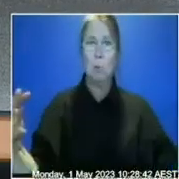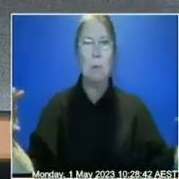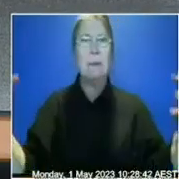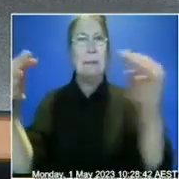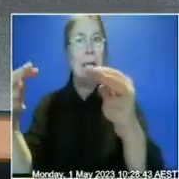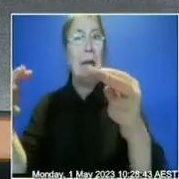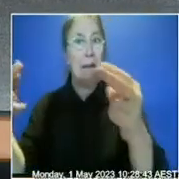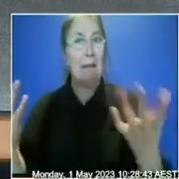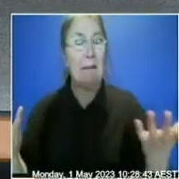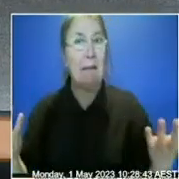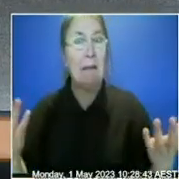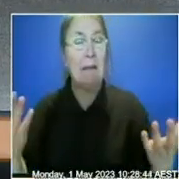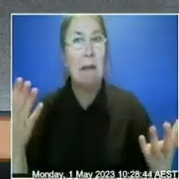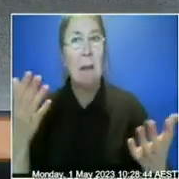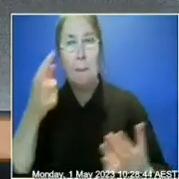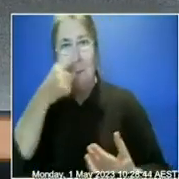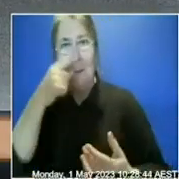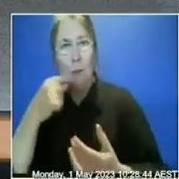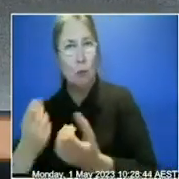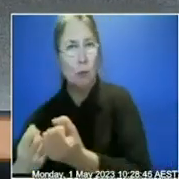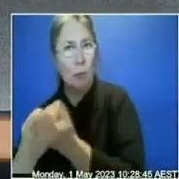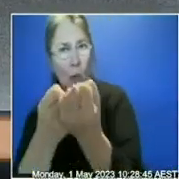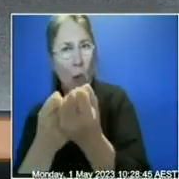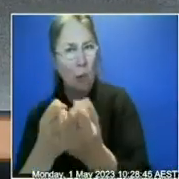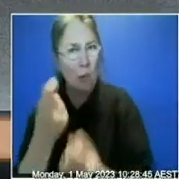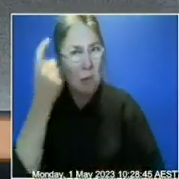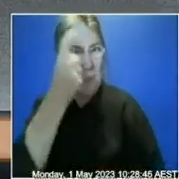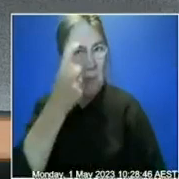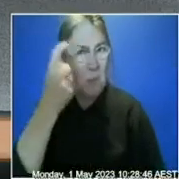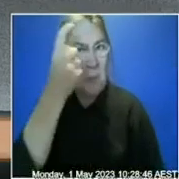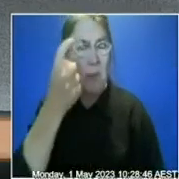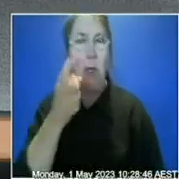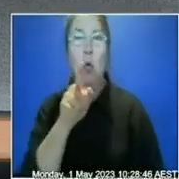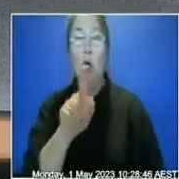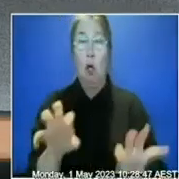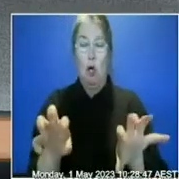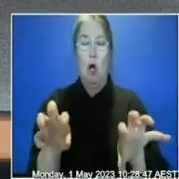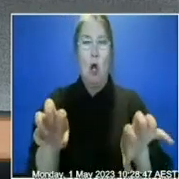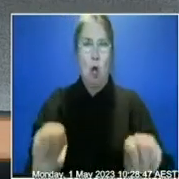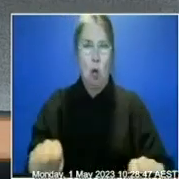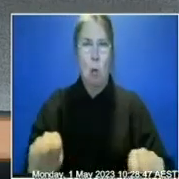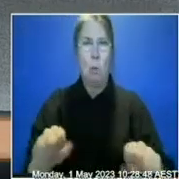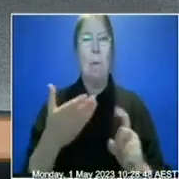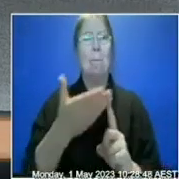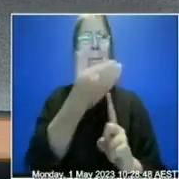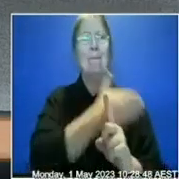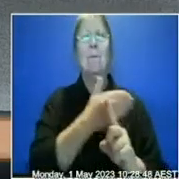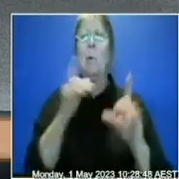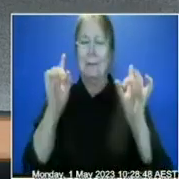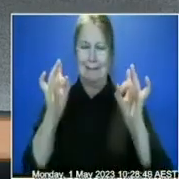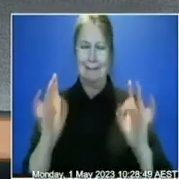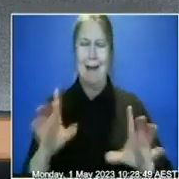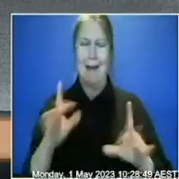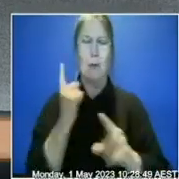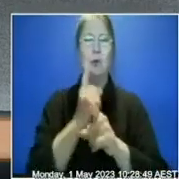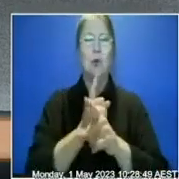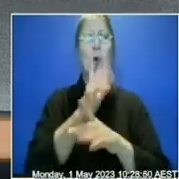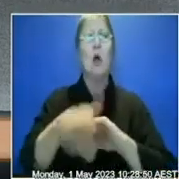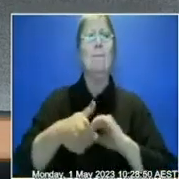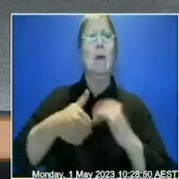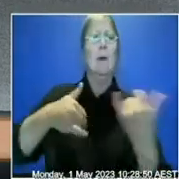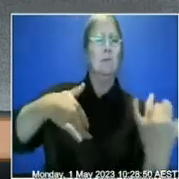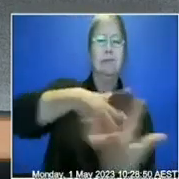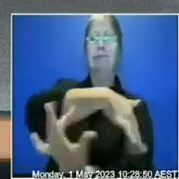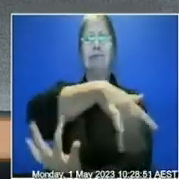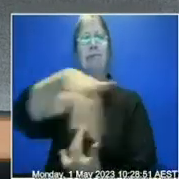public intoxication reform, I did just want to acknowledge it's a sensitive area, and I'd like to acknowledge that we are talking about the very